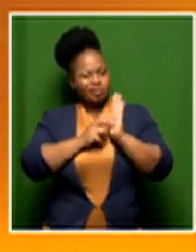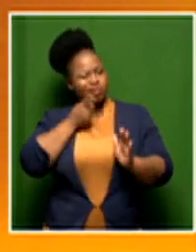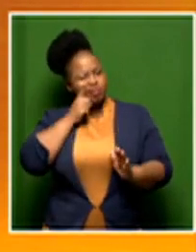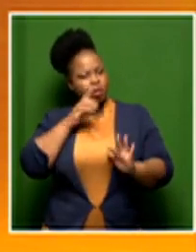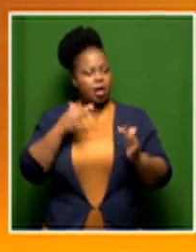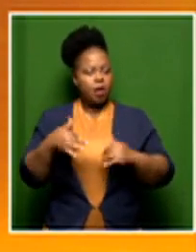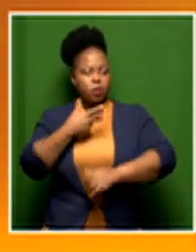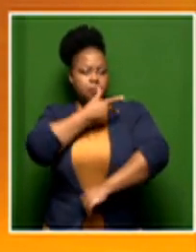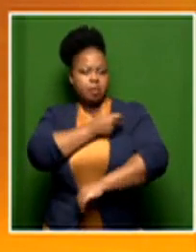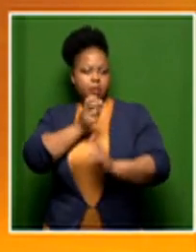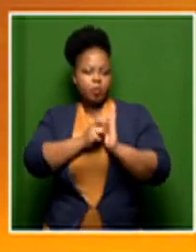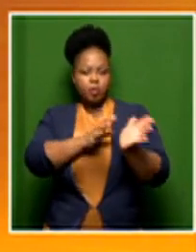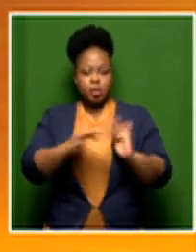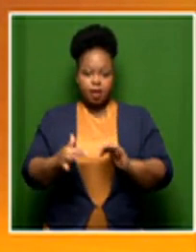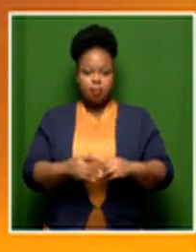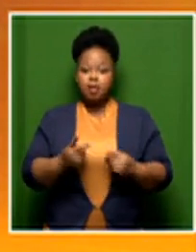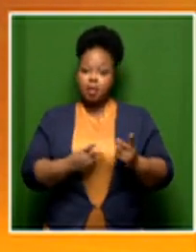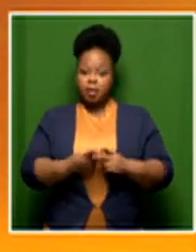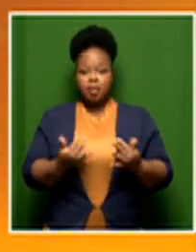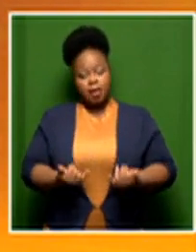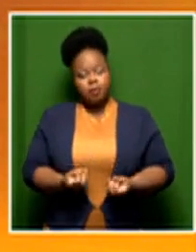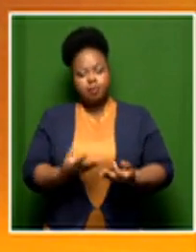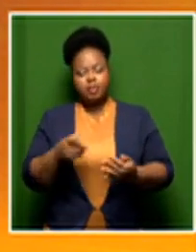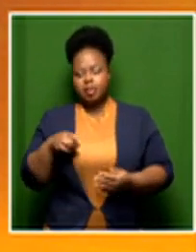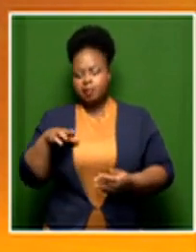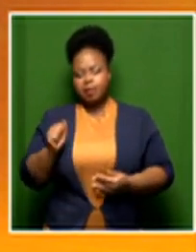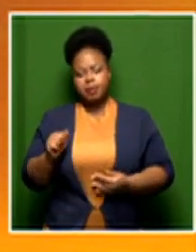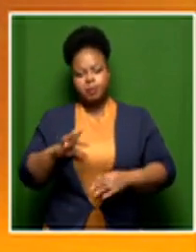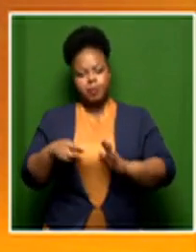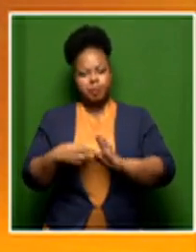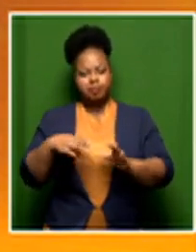regulations around COVID-19 vaccines and the role that SAHPRA will play in that regard.